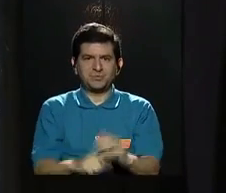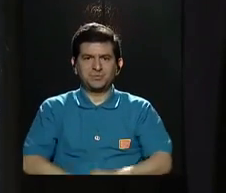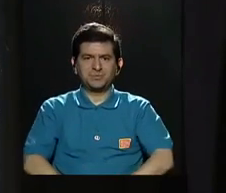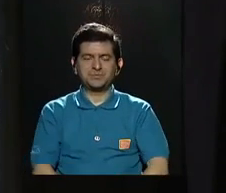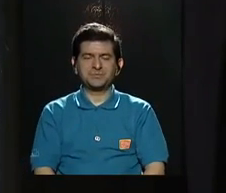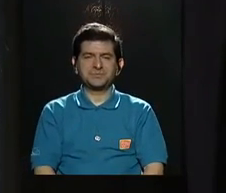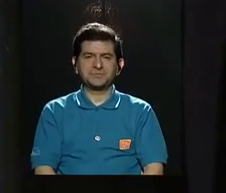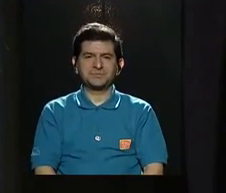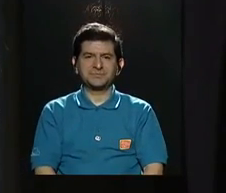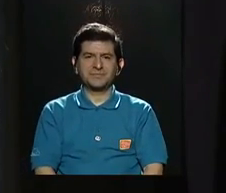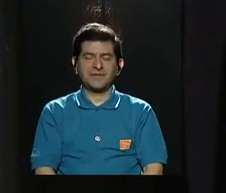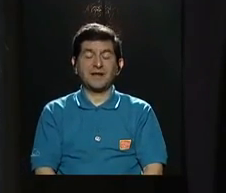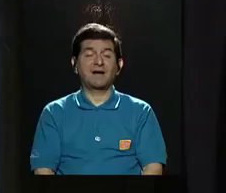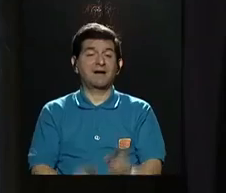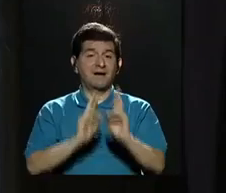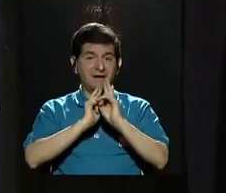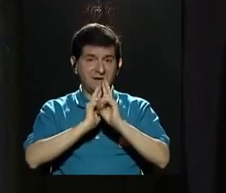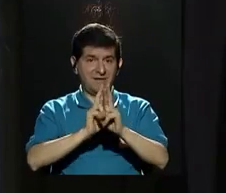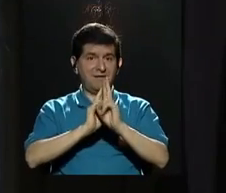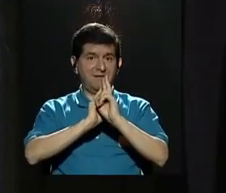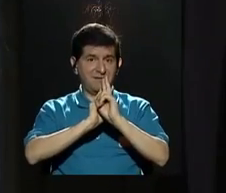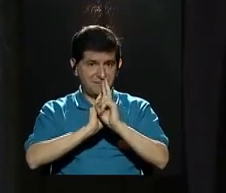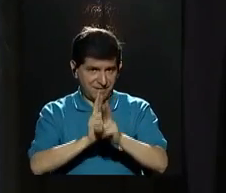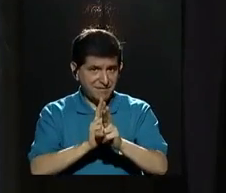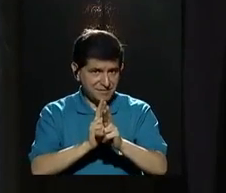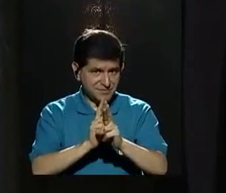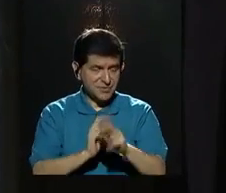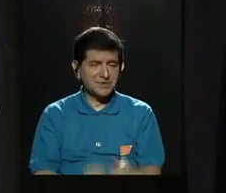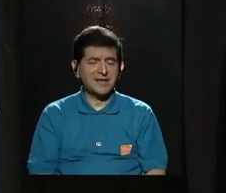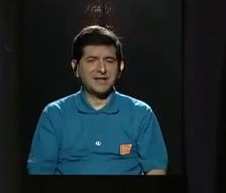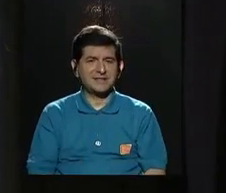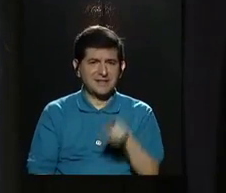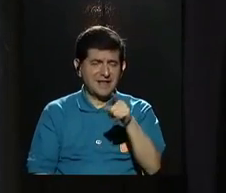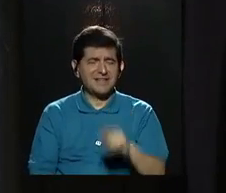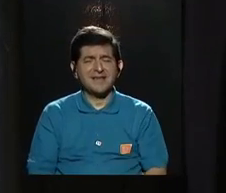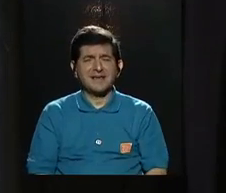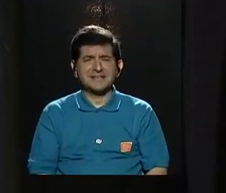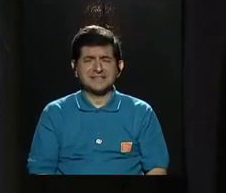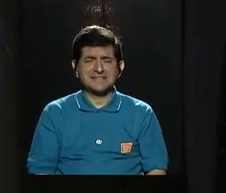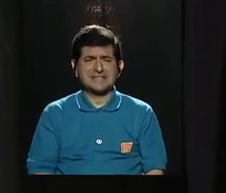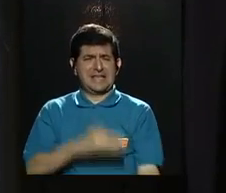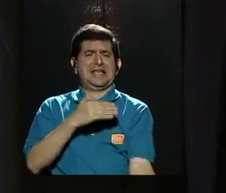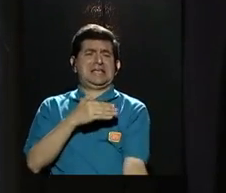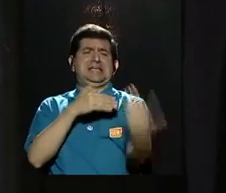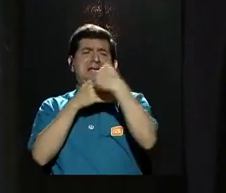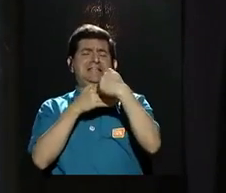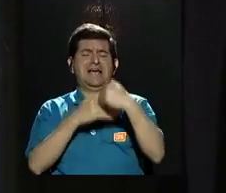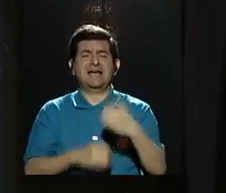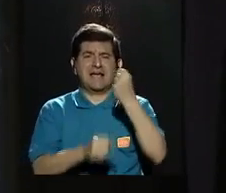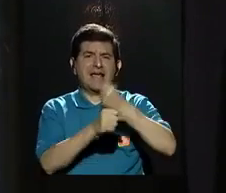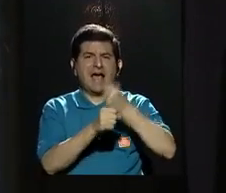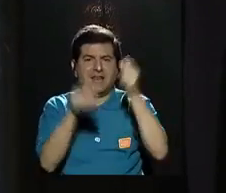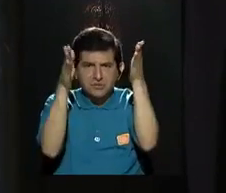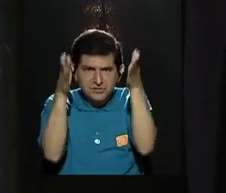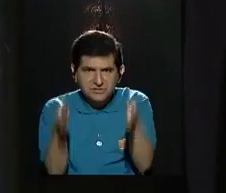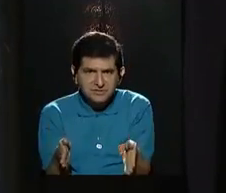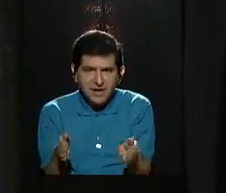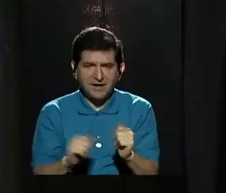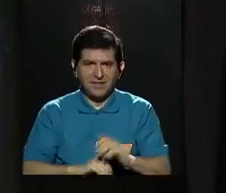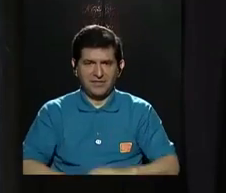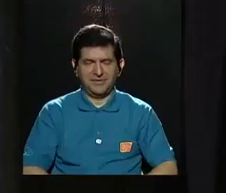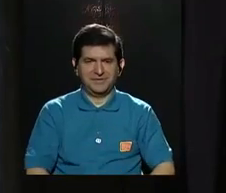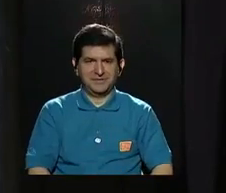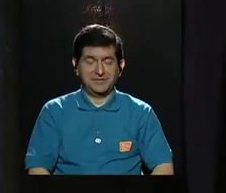As a result of the assault on the labor movement, and as